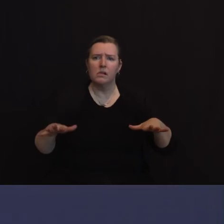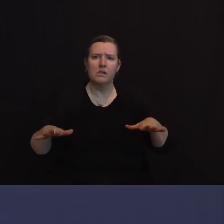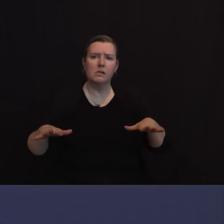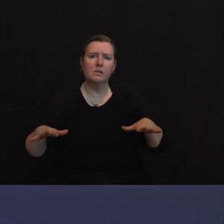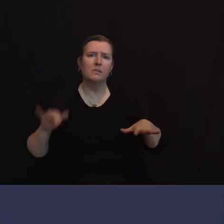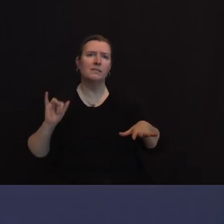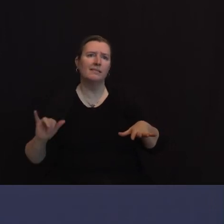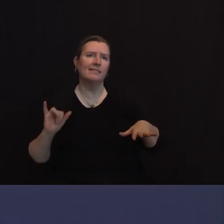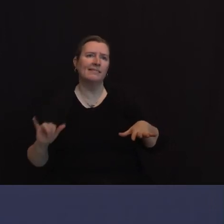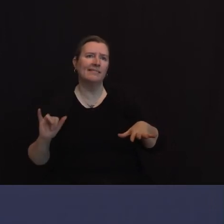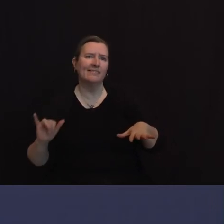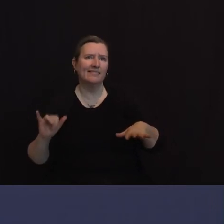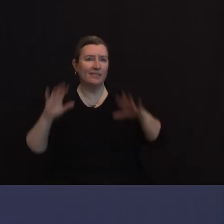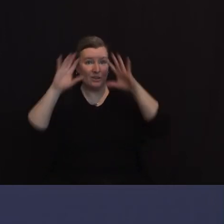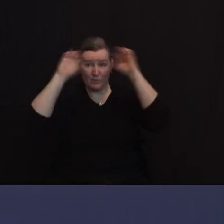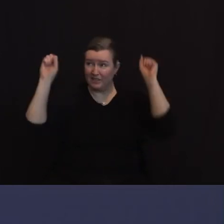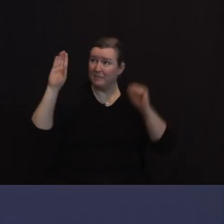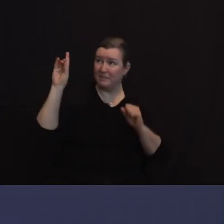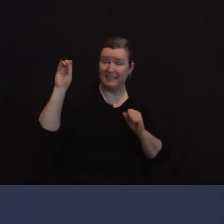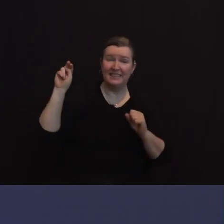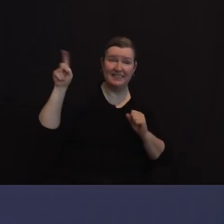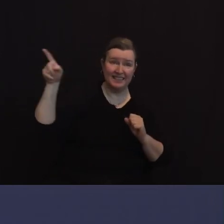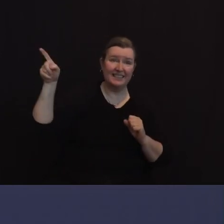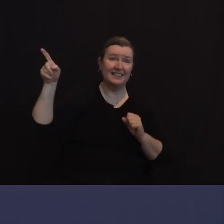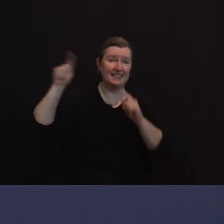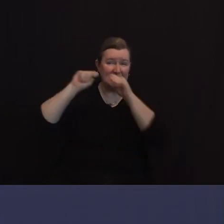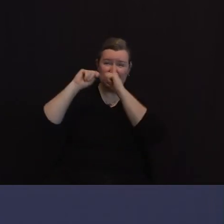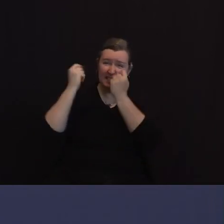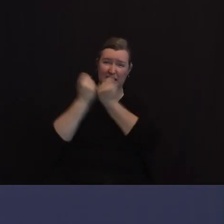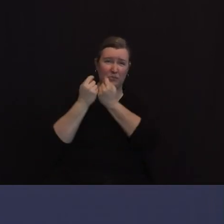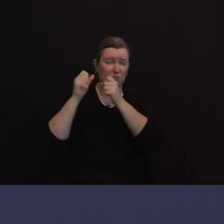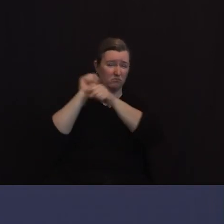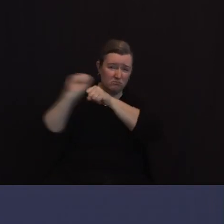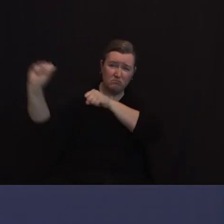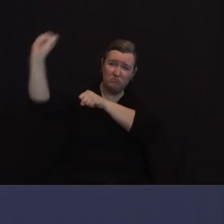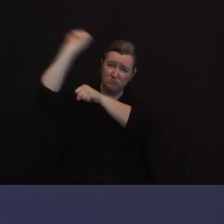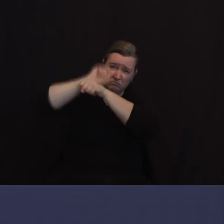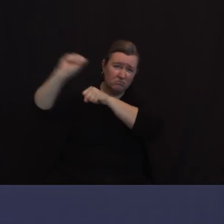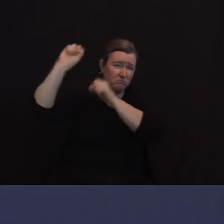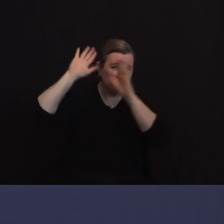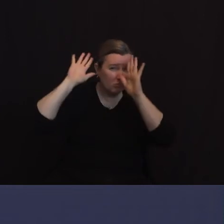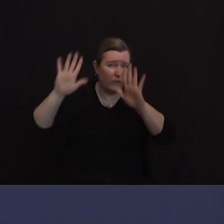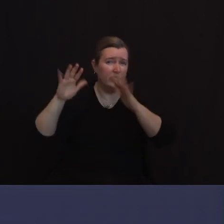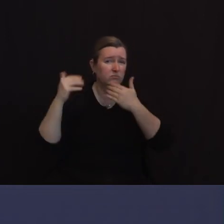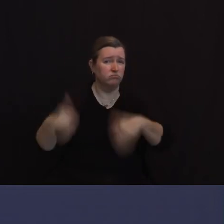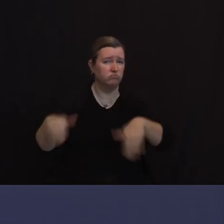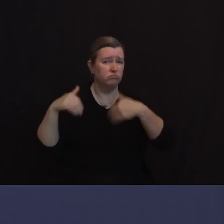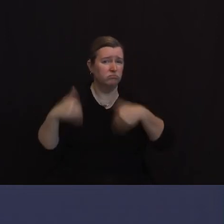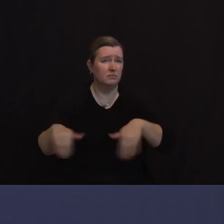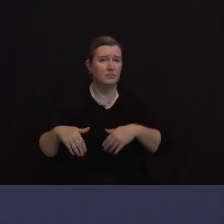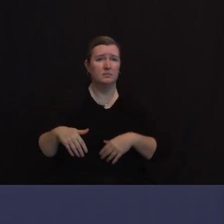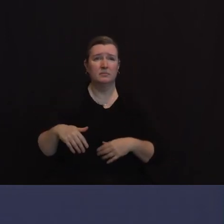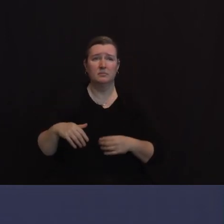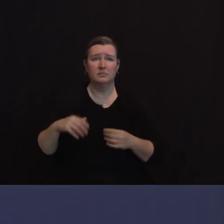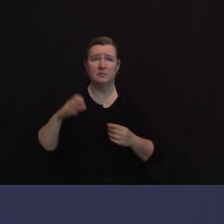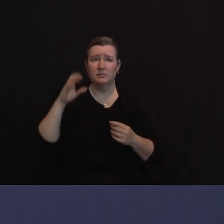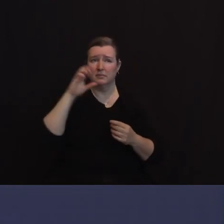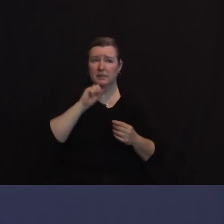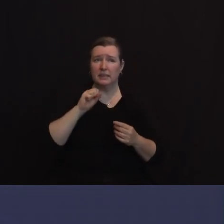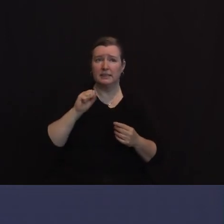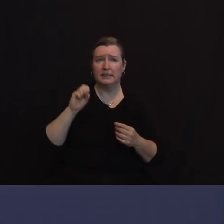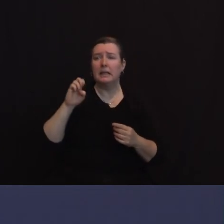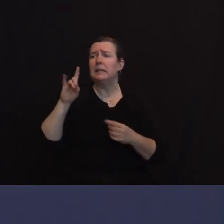job, I believe. I think you join me in that. But you look at, I guess, Eddie, was the FDA that puts this out.